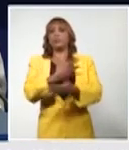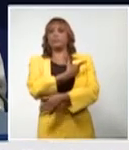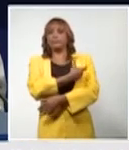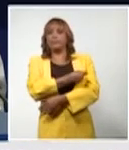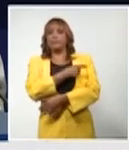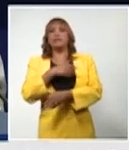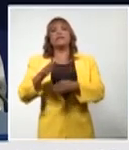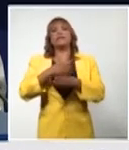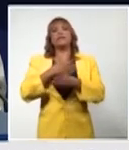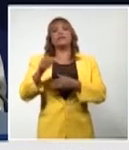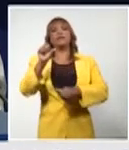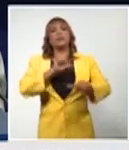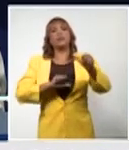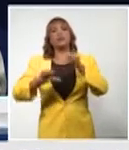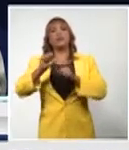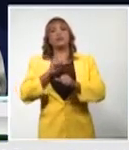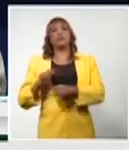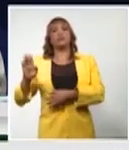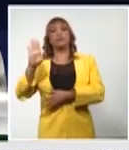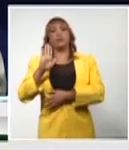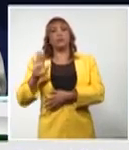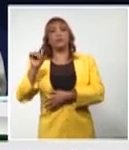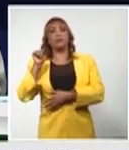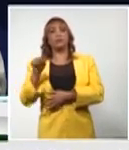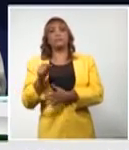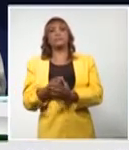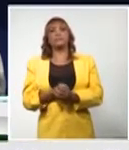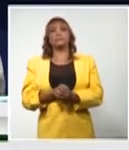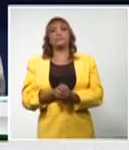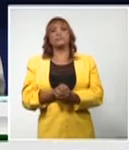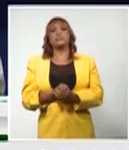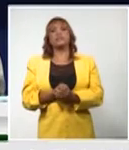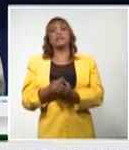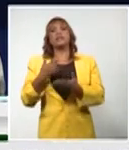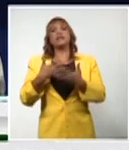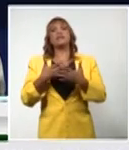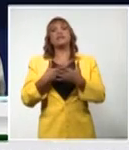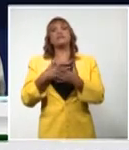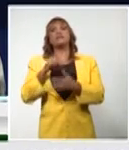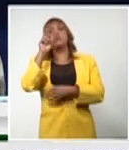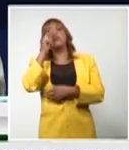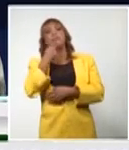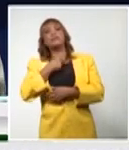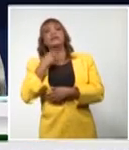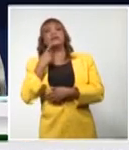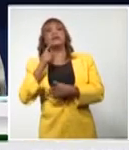3,340 to be exact, were processed in our various molecular biology laboratories.